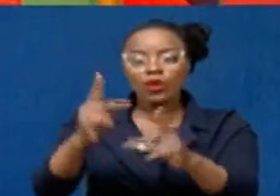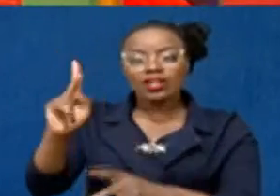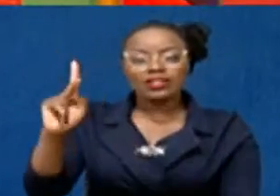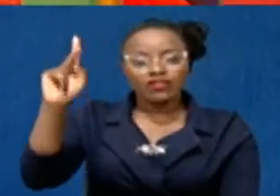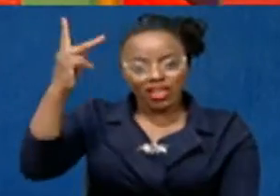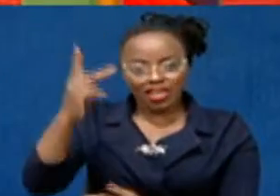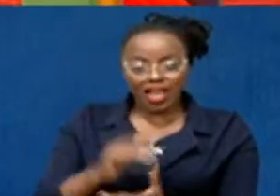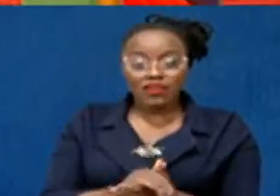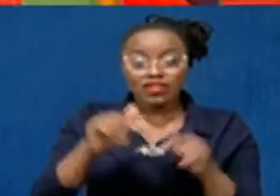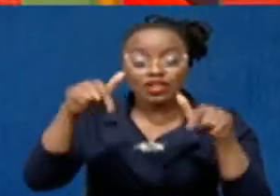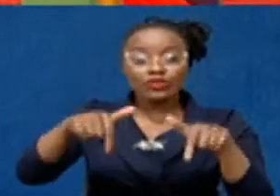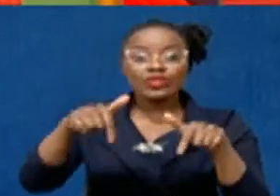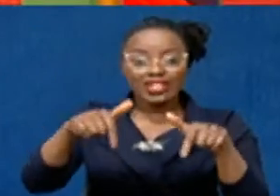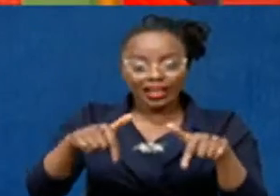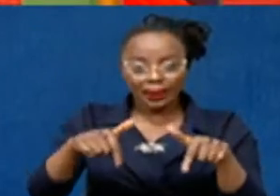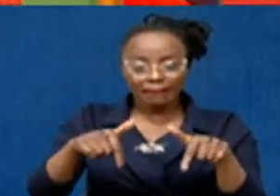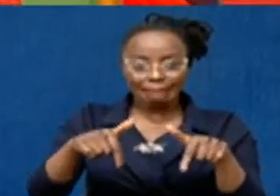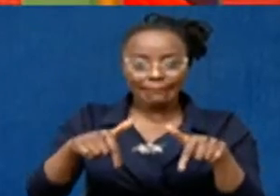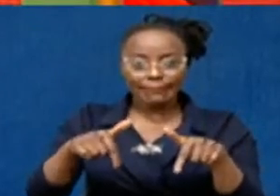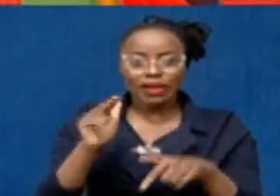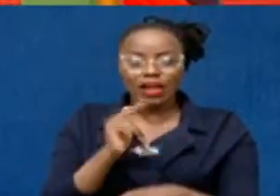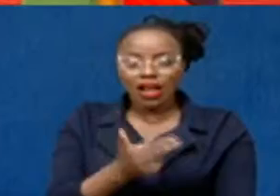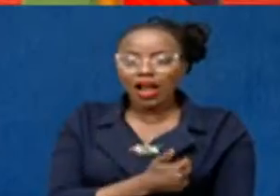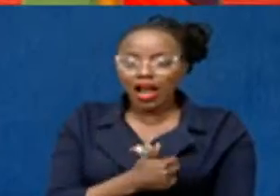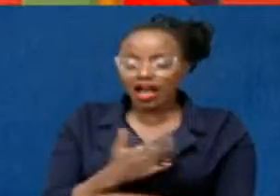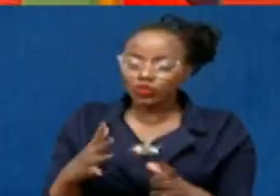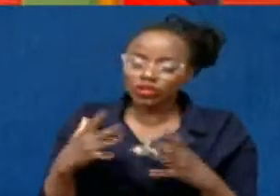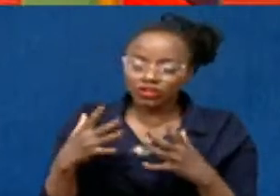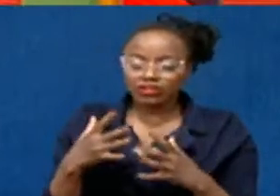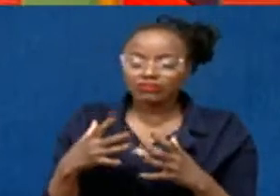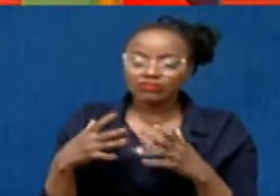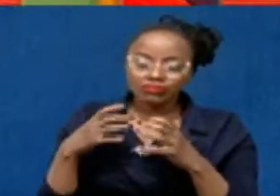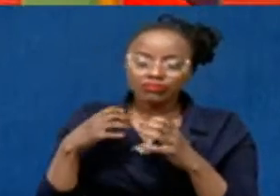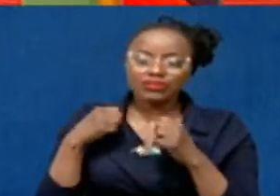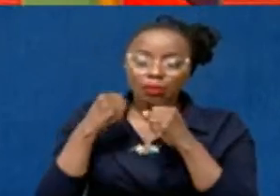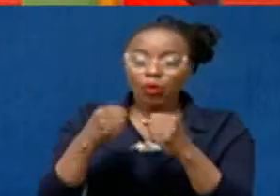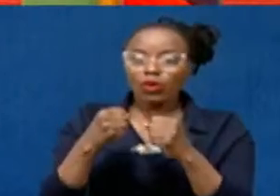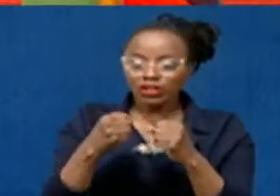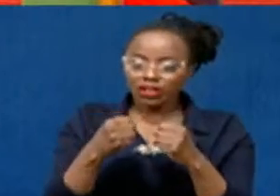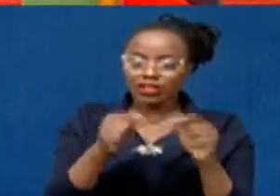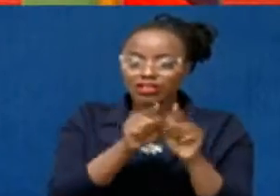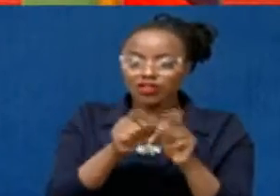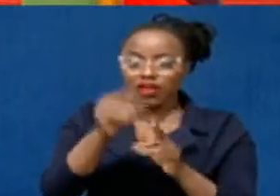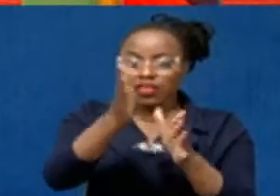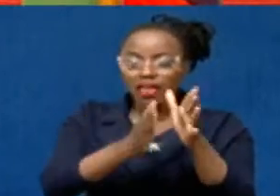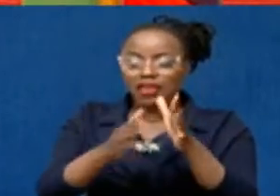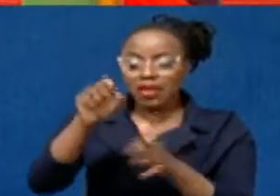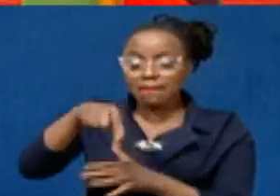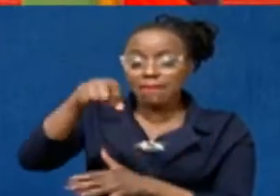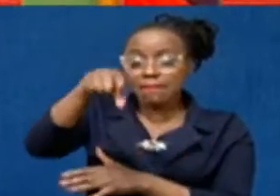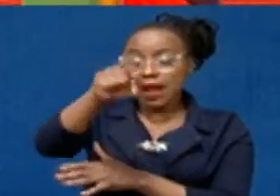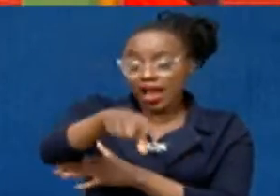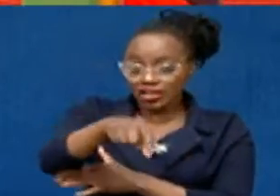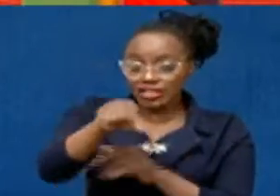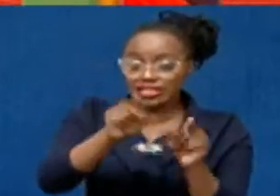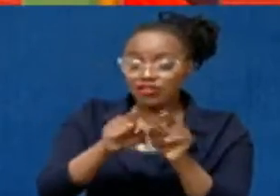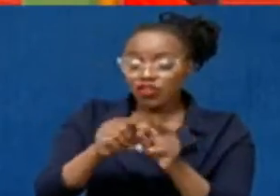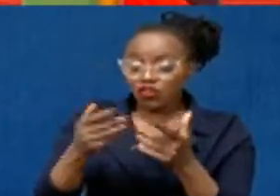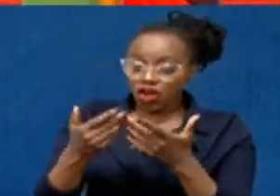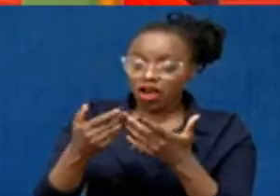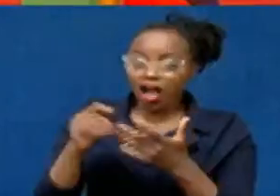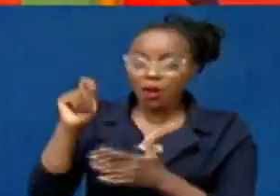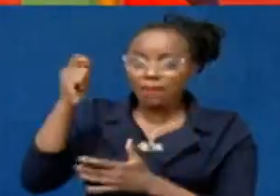Kenya. Today, we will boldly and courageously plant the seeds for our